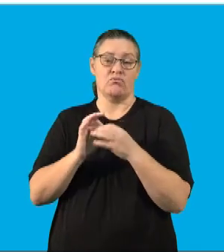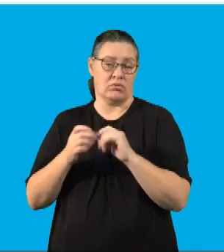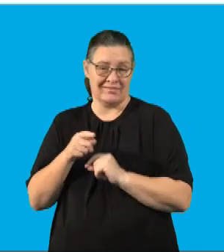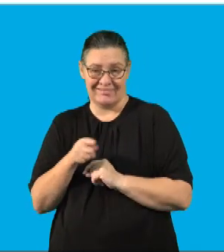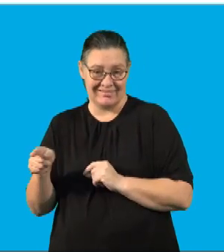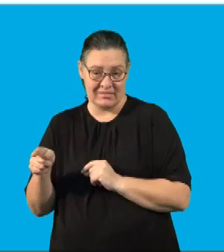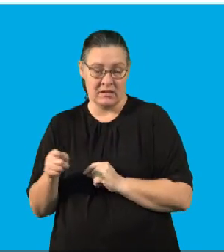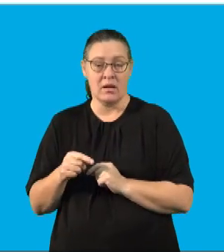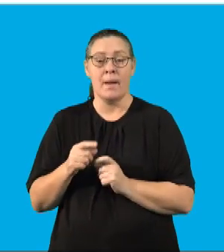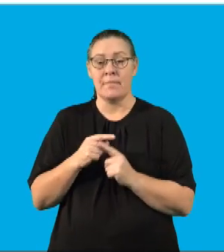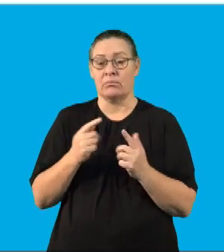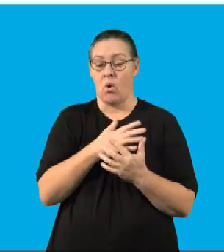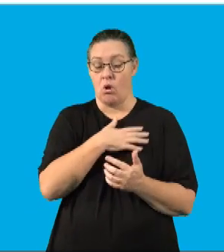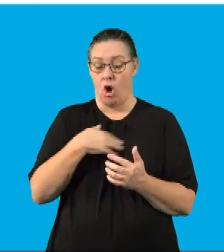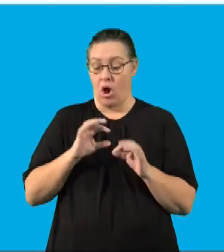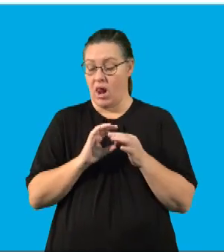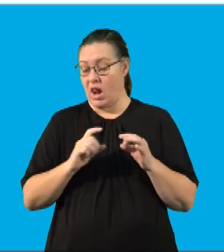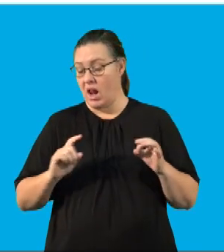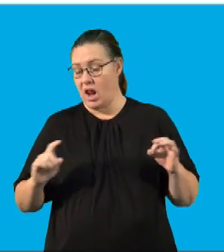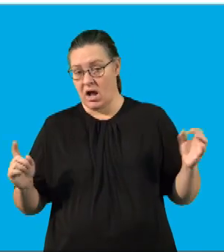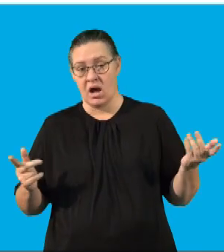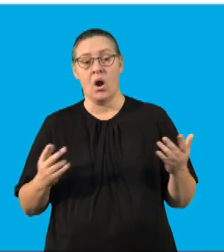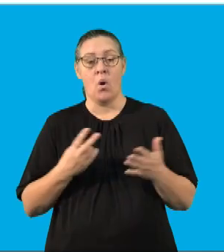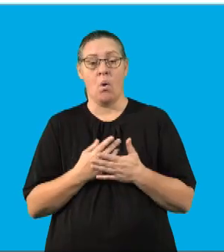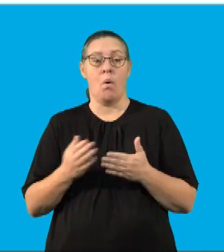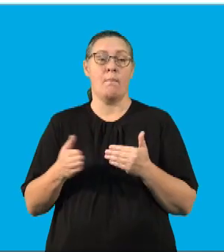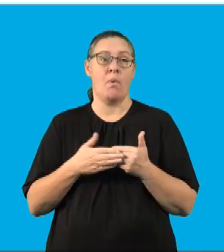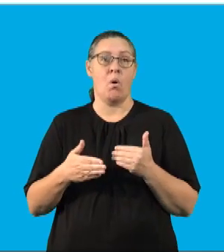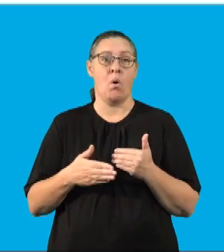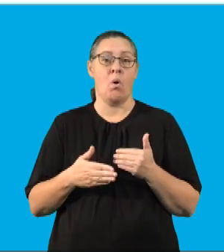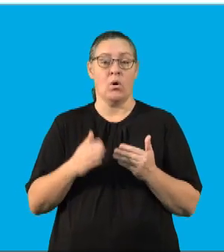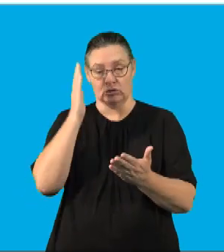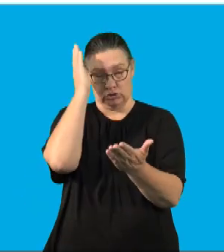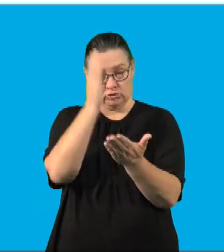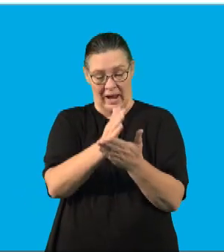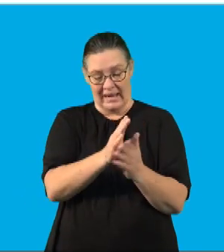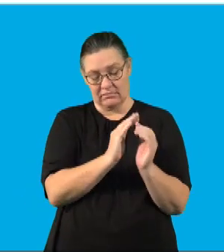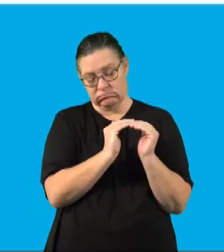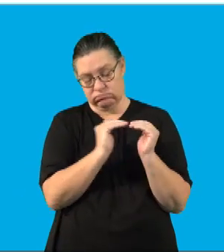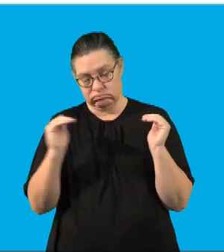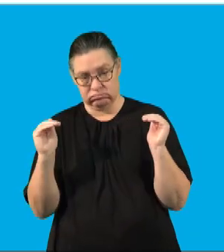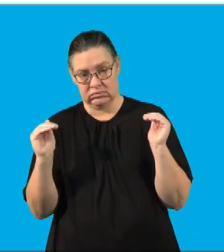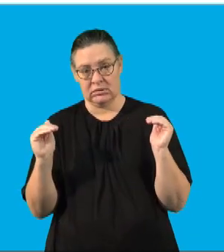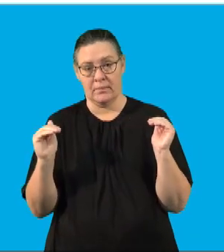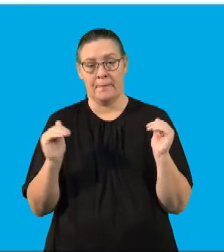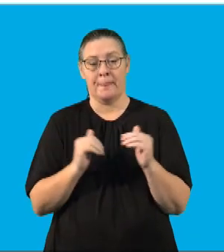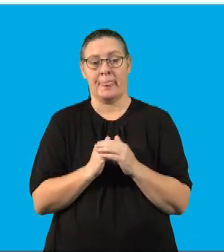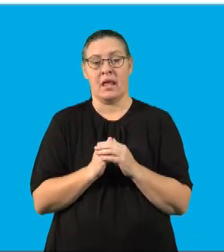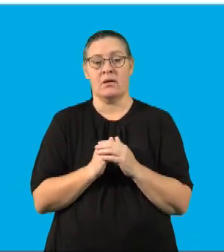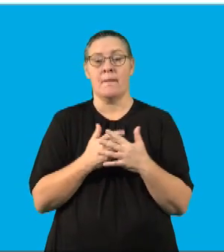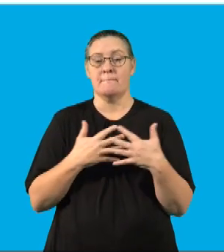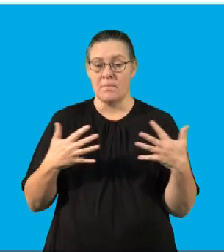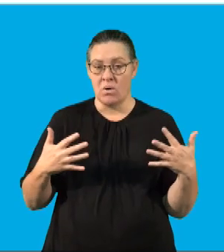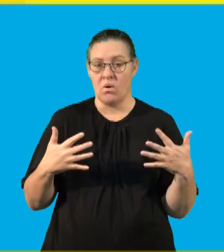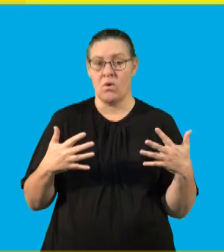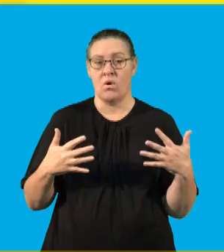those intermolecular forces. But the more longer the chain becomes, or the more straighter the substance becomes, or the more straighter the